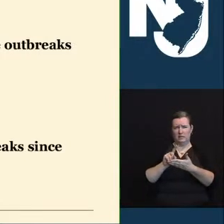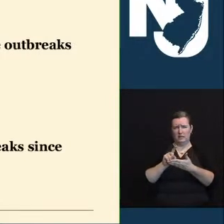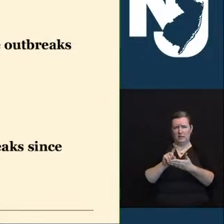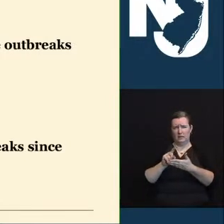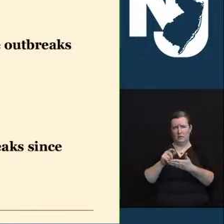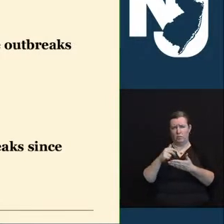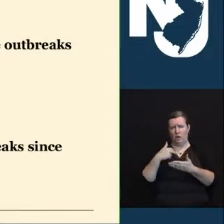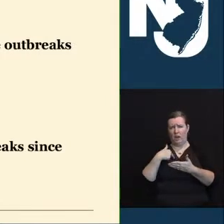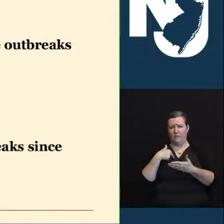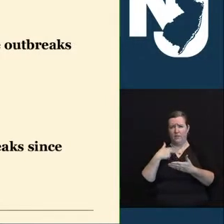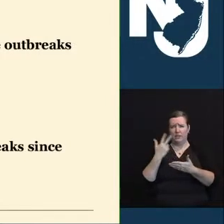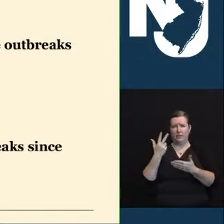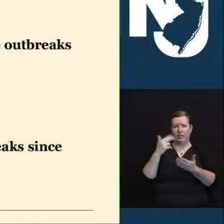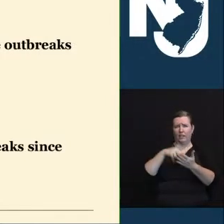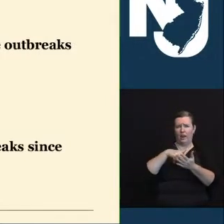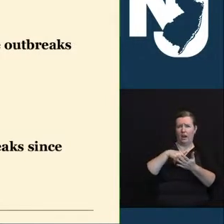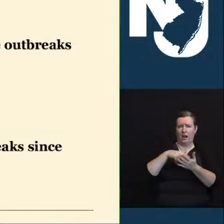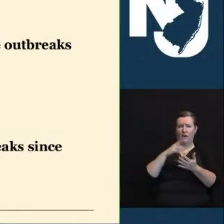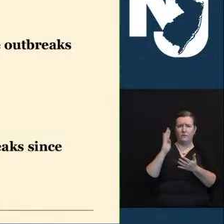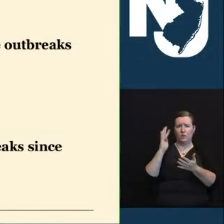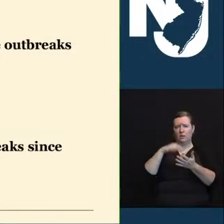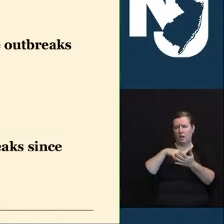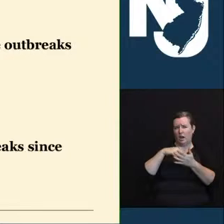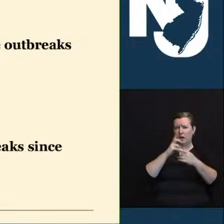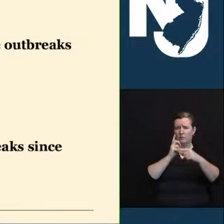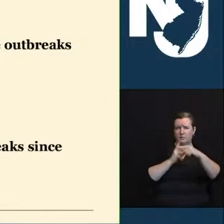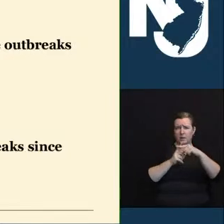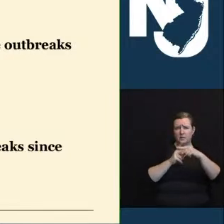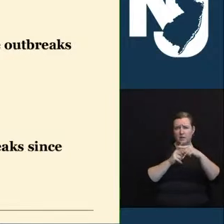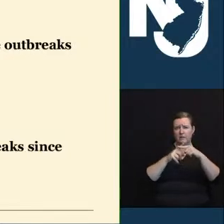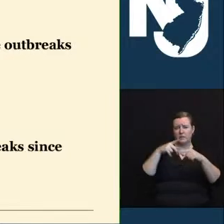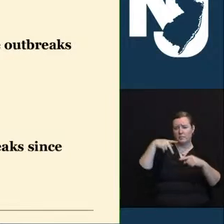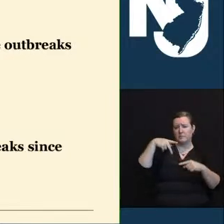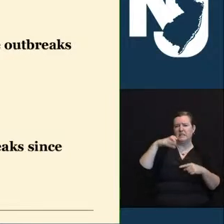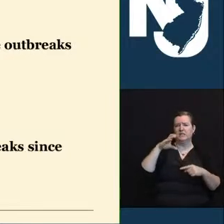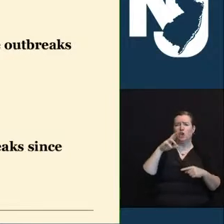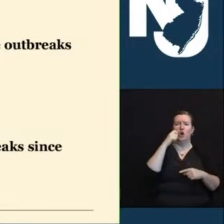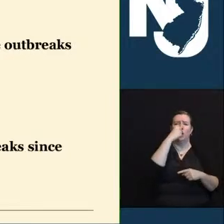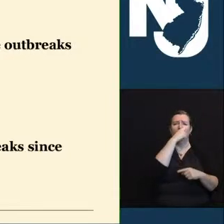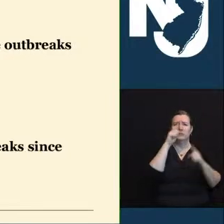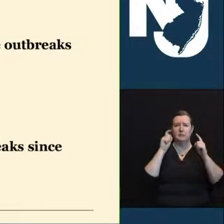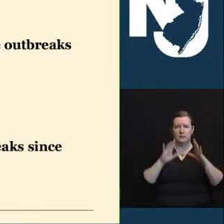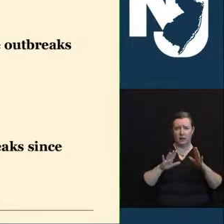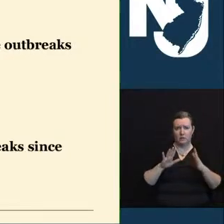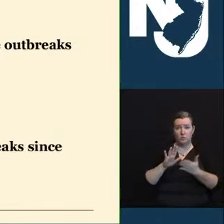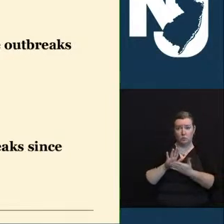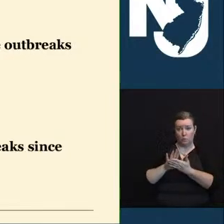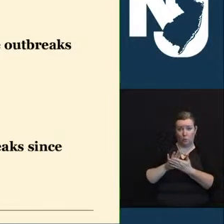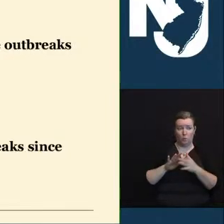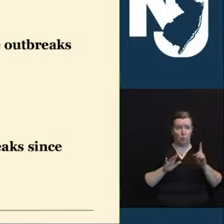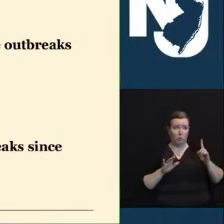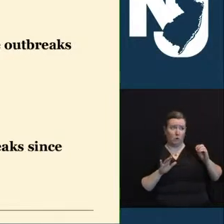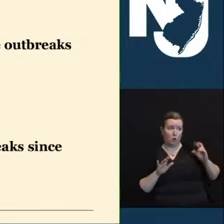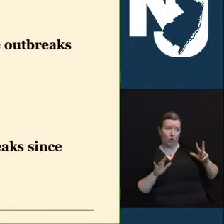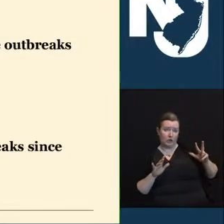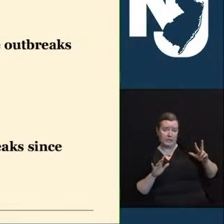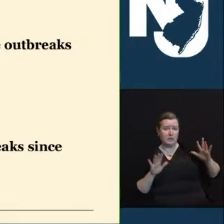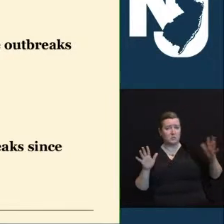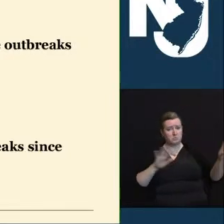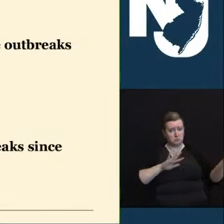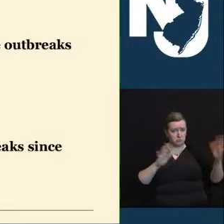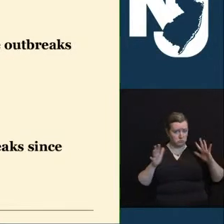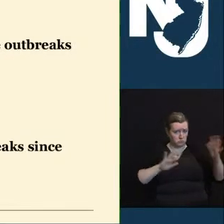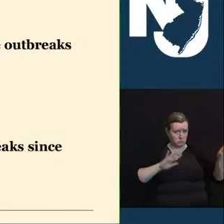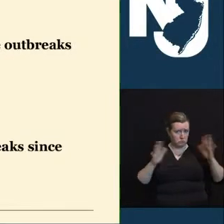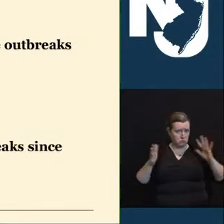34,500 positive PCR tests. So since the beginning of the school year, we have recorded 88 total